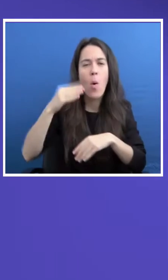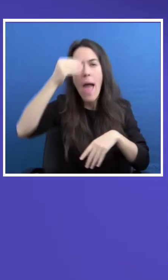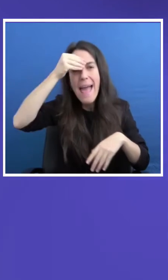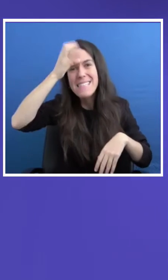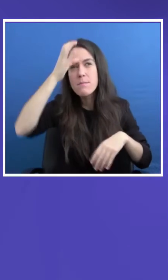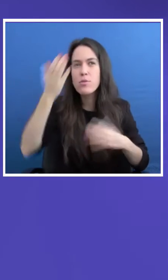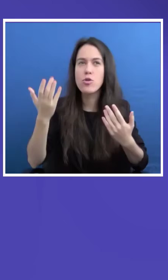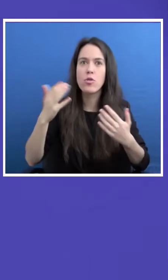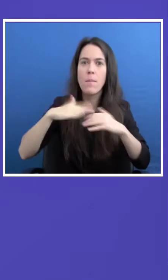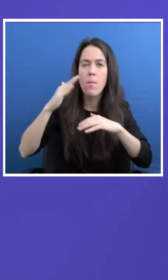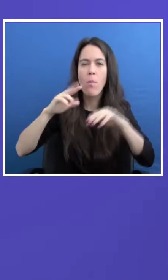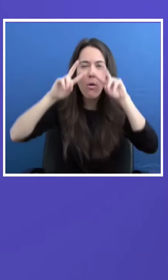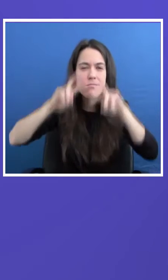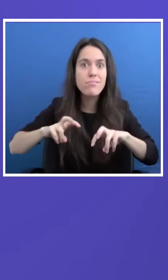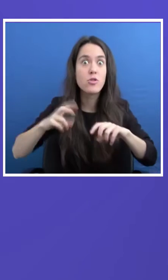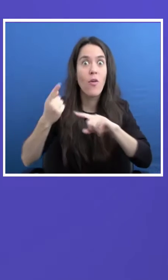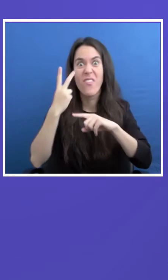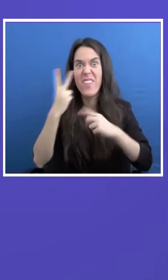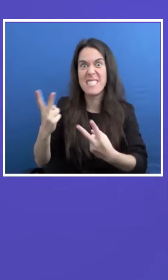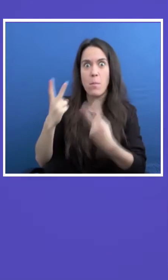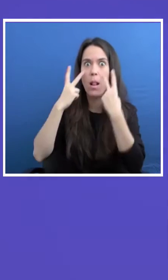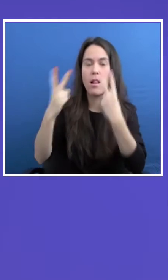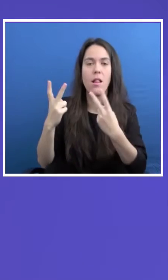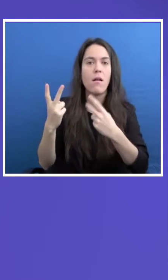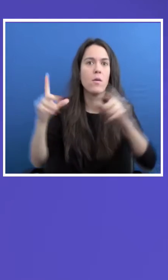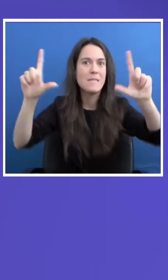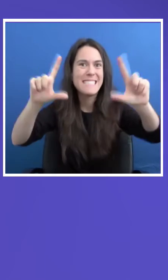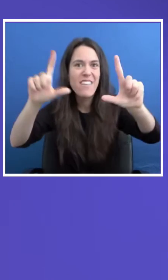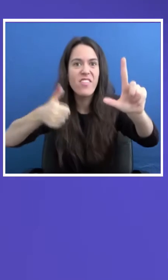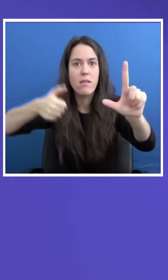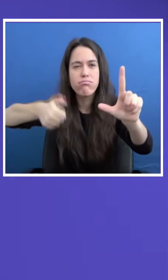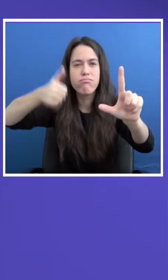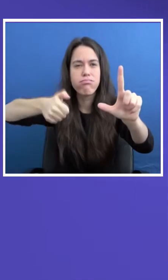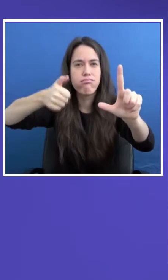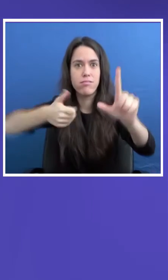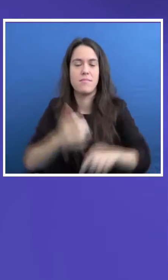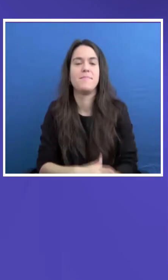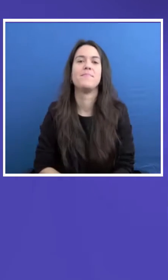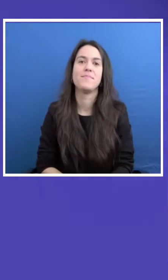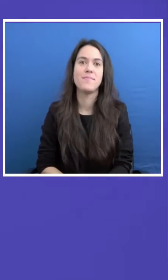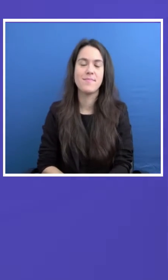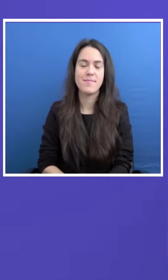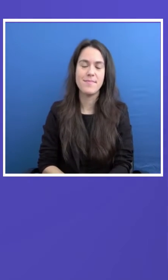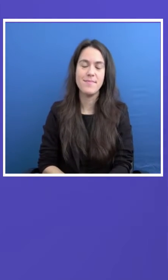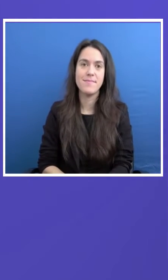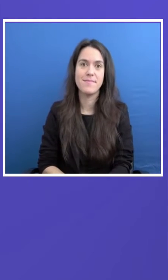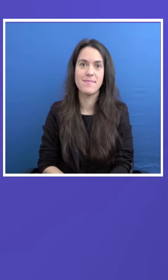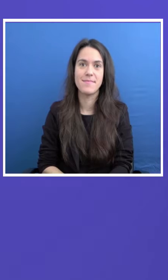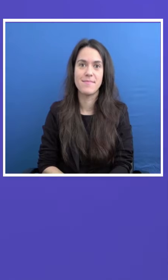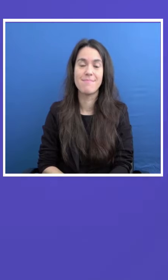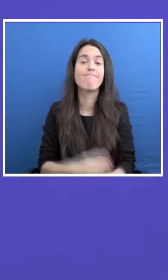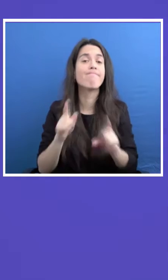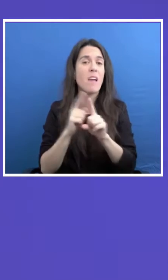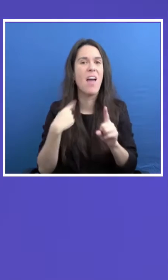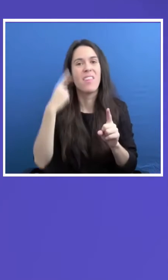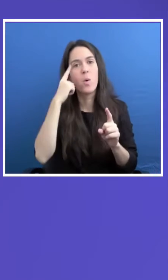people much more visible on TV screens. Then I think we need more positive role model stories.